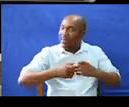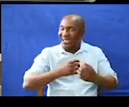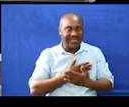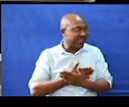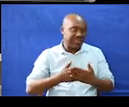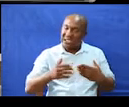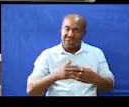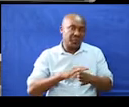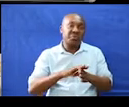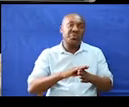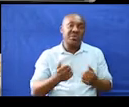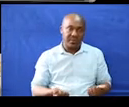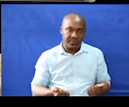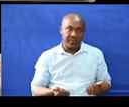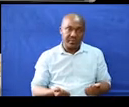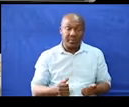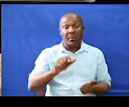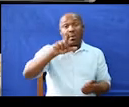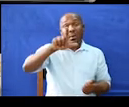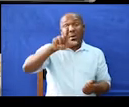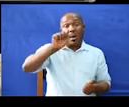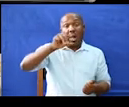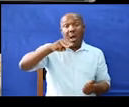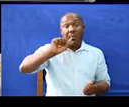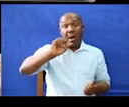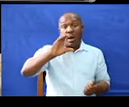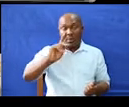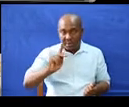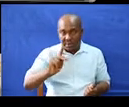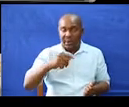used. Lamarck said if it is not used,